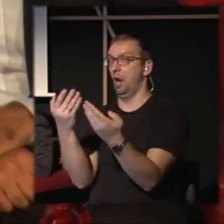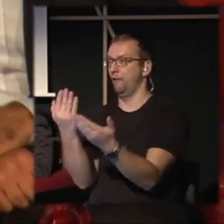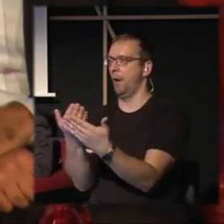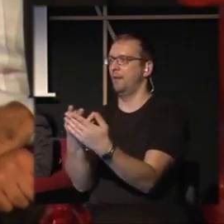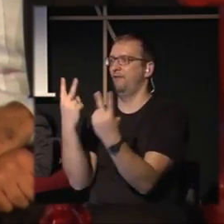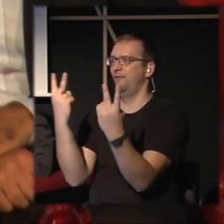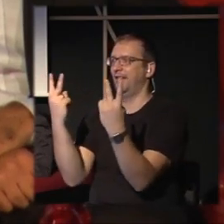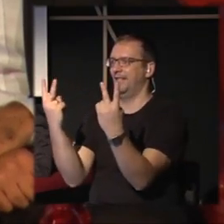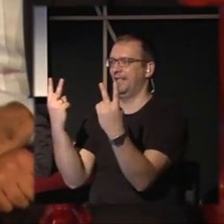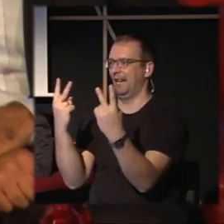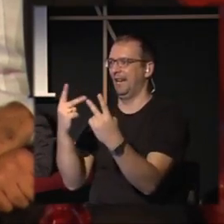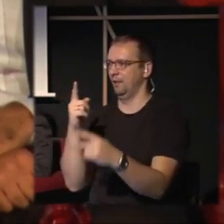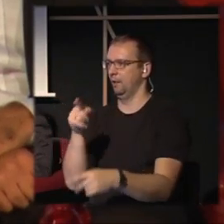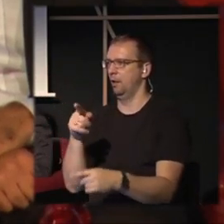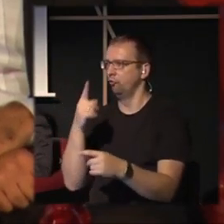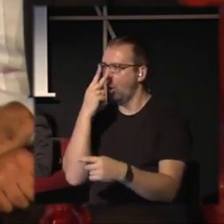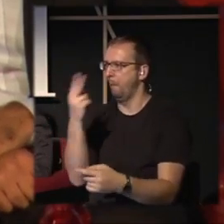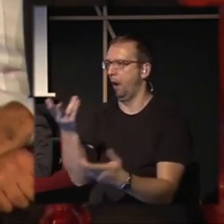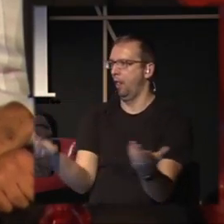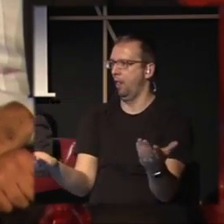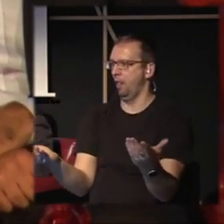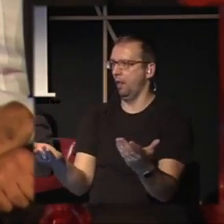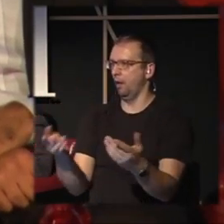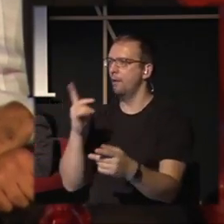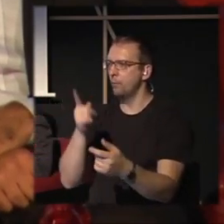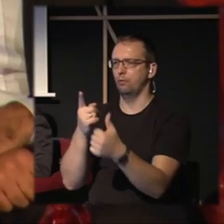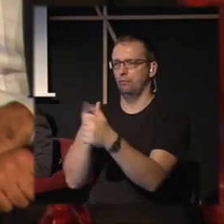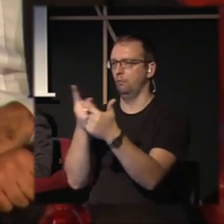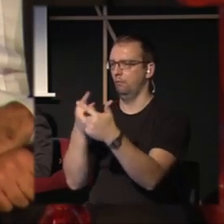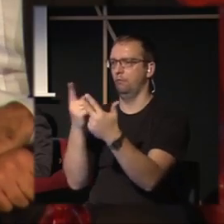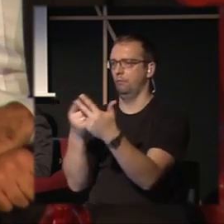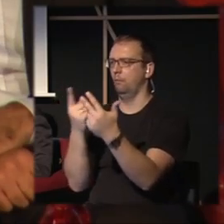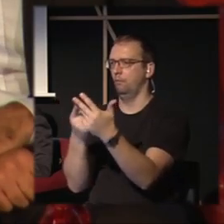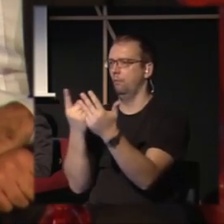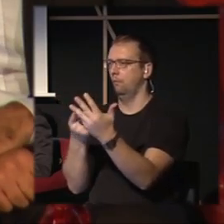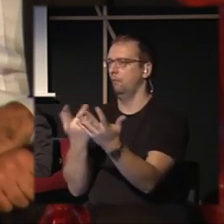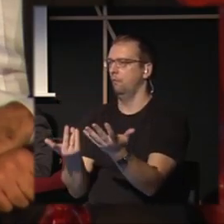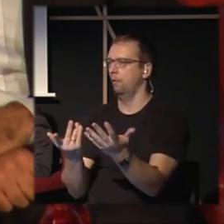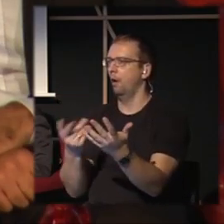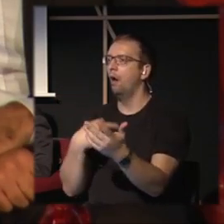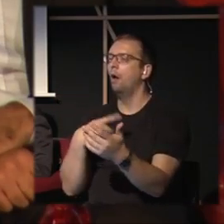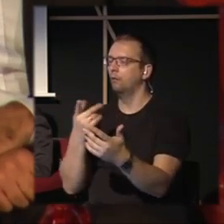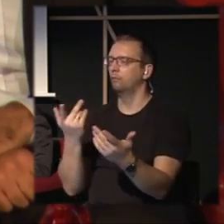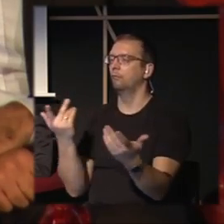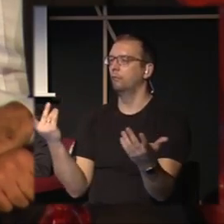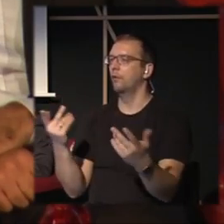it was just an amazing experience because of this attendance. And after this match and after the World Cup,